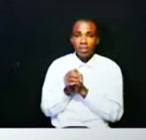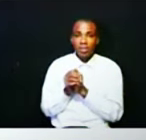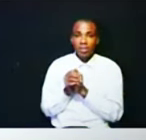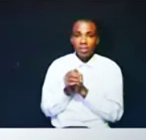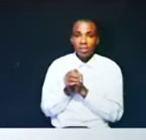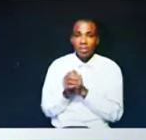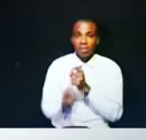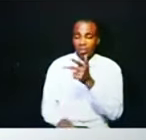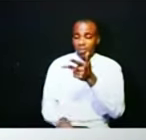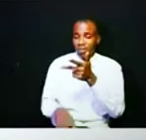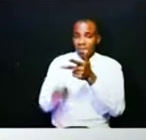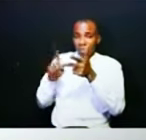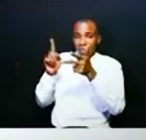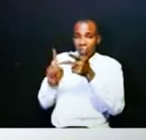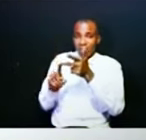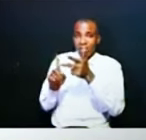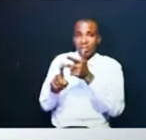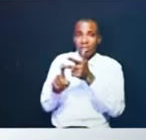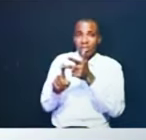Three